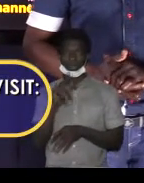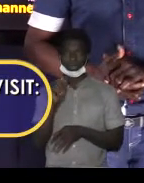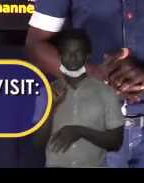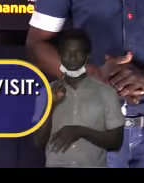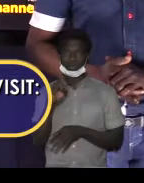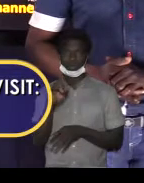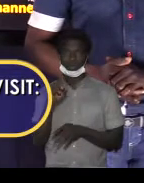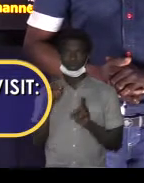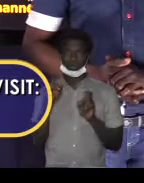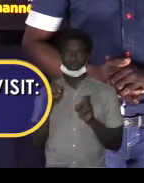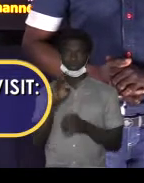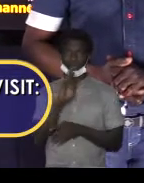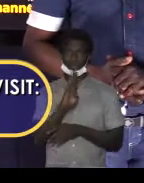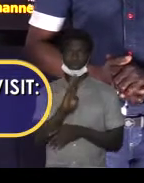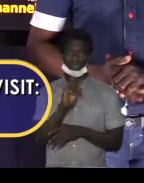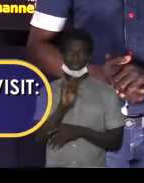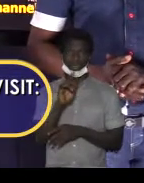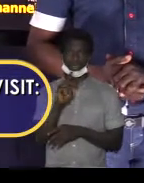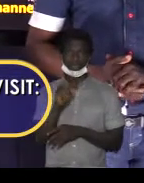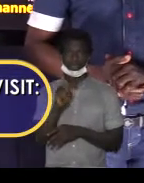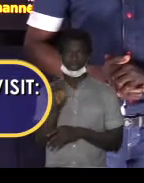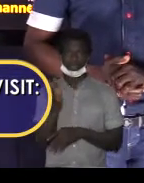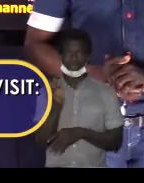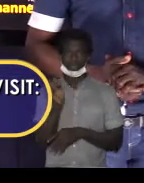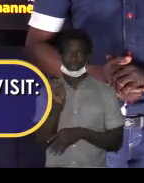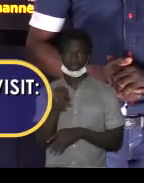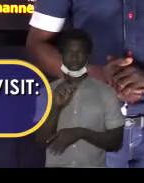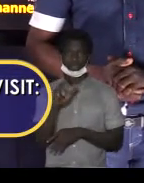bit.ly/lasubeb tests. The link again is